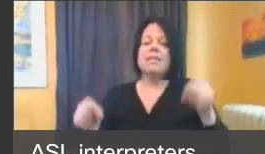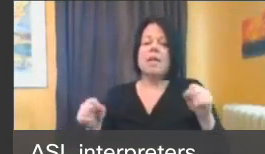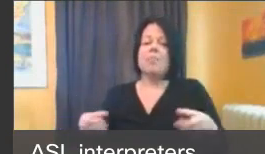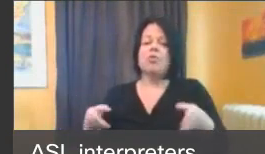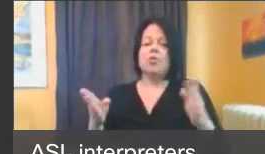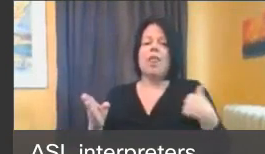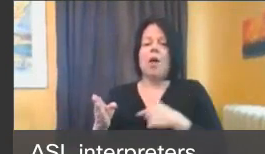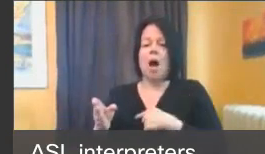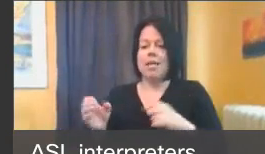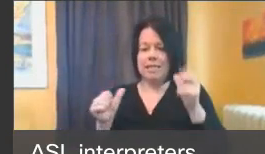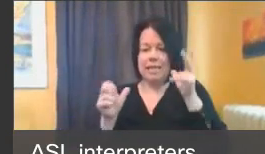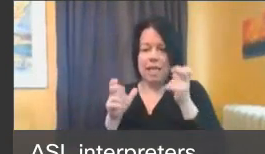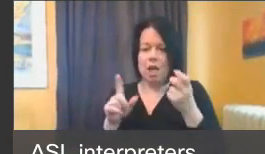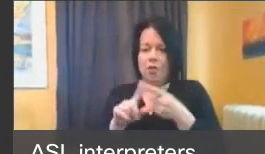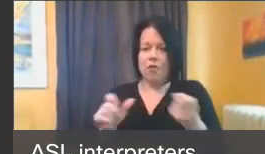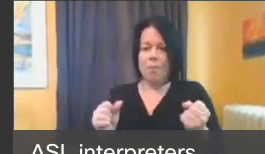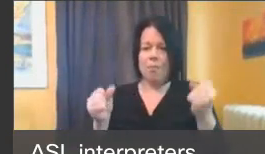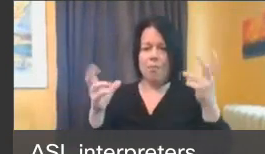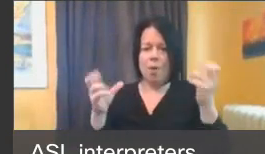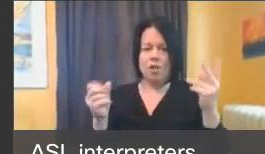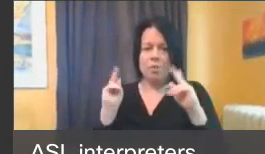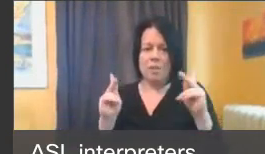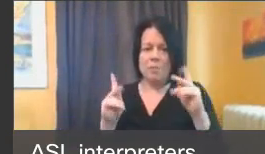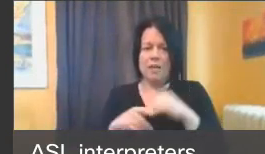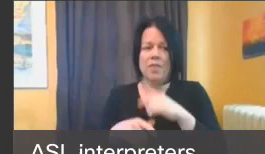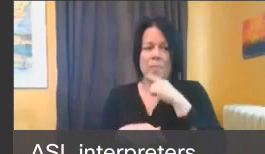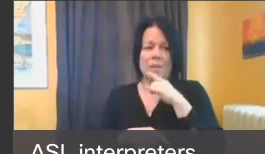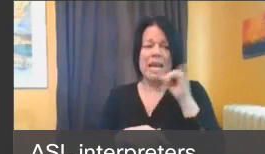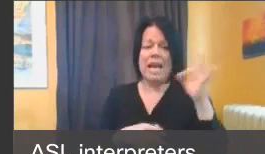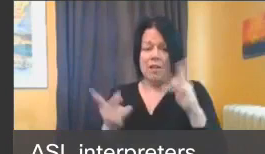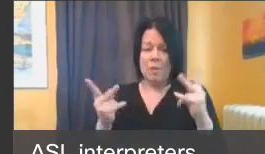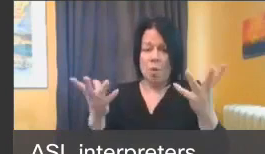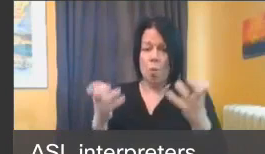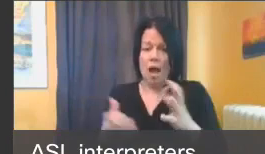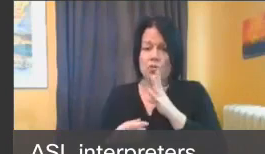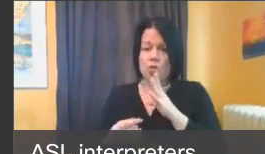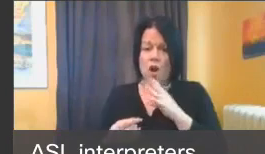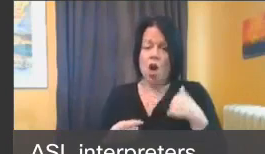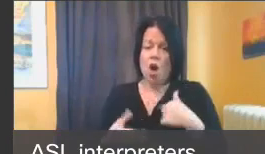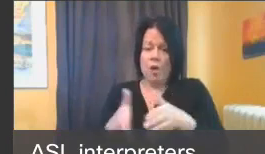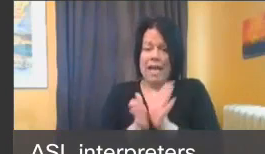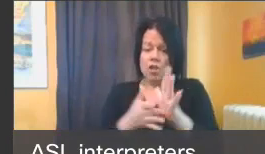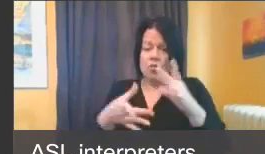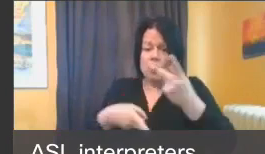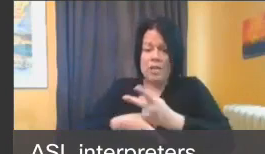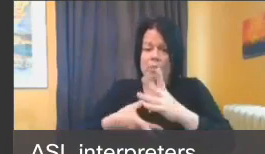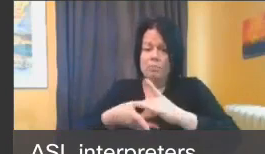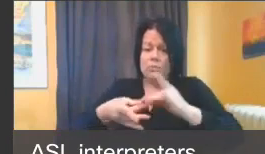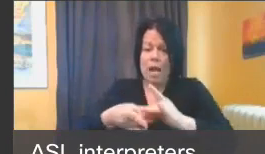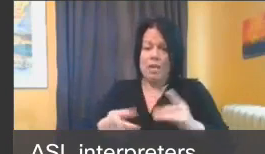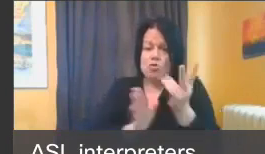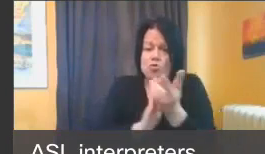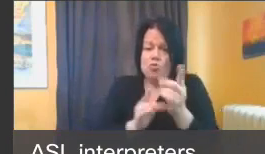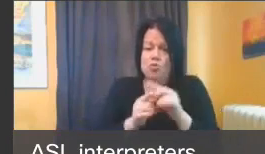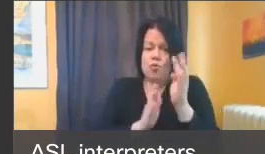time to hear from multiple members of the public, if there are those who wish to speak, we ask you to keep your comments limited to